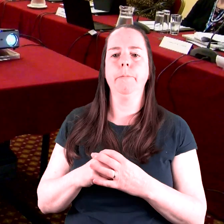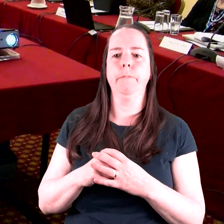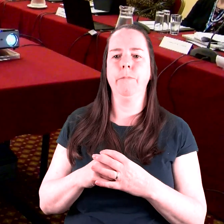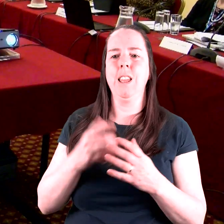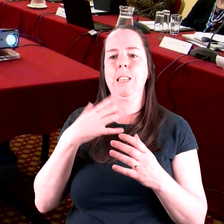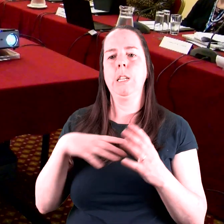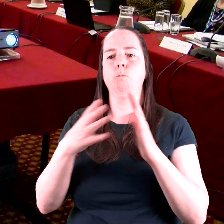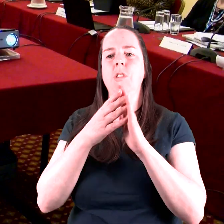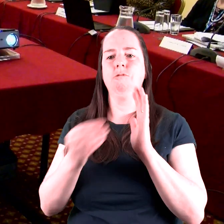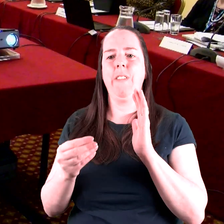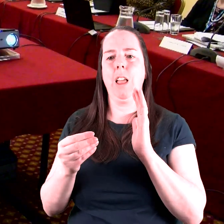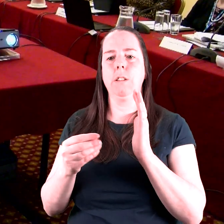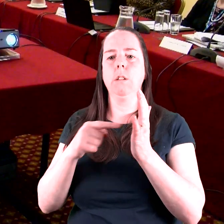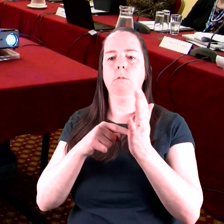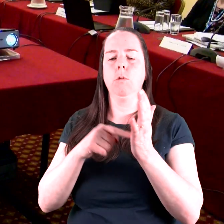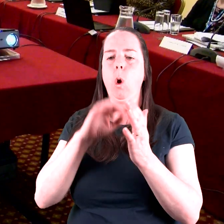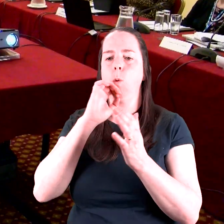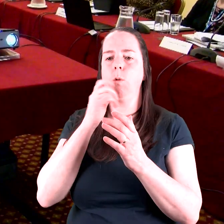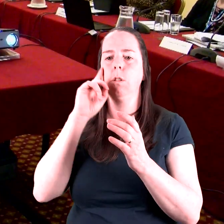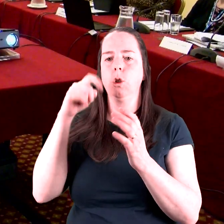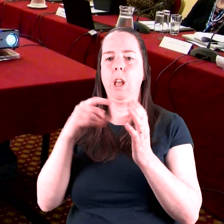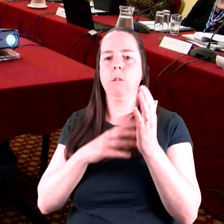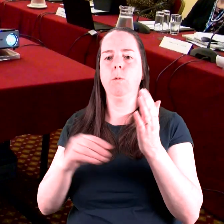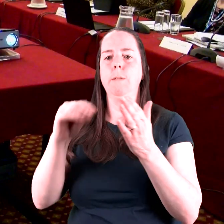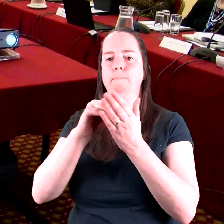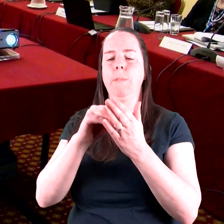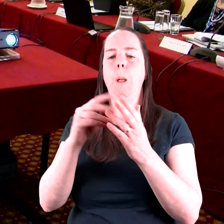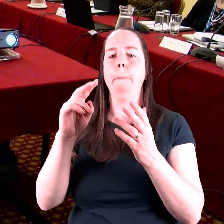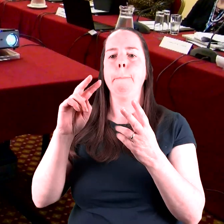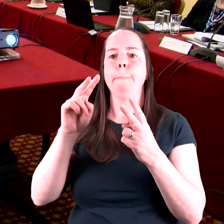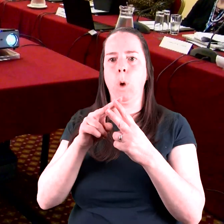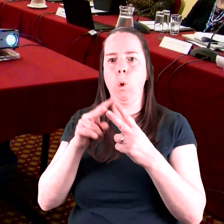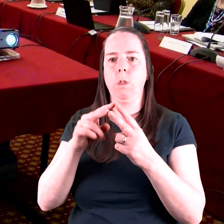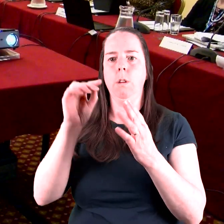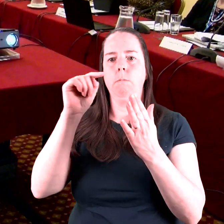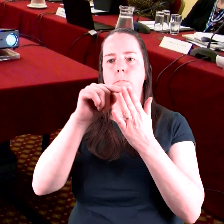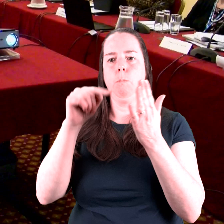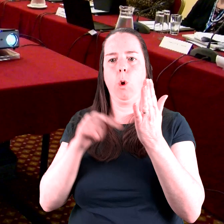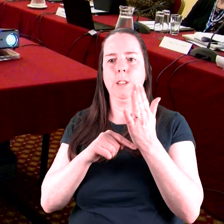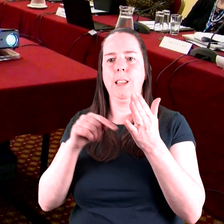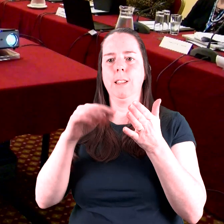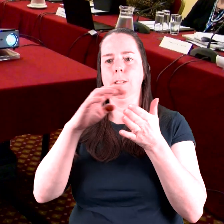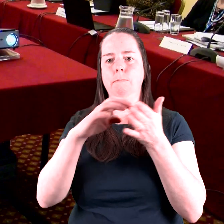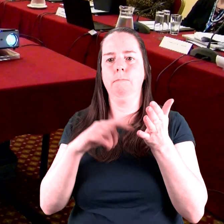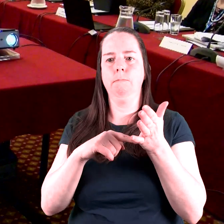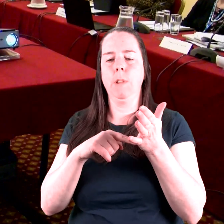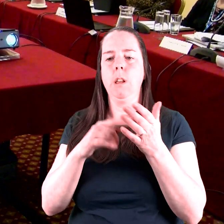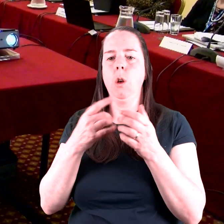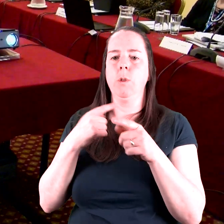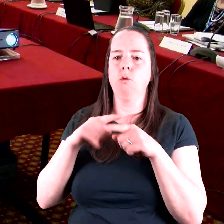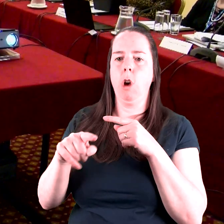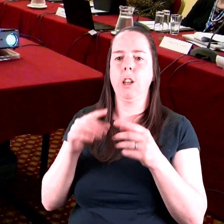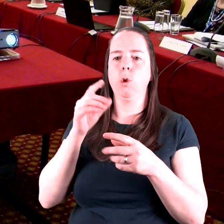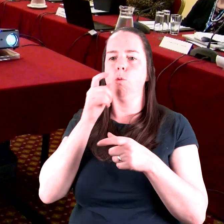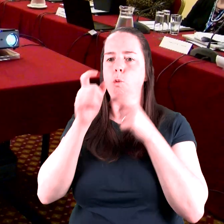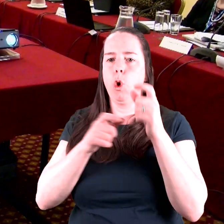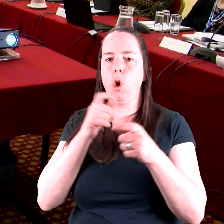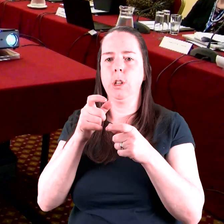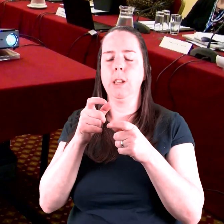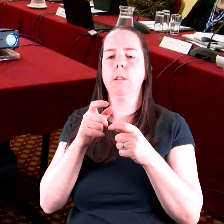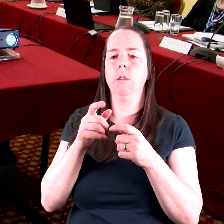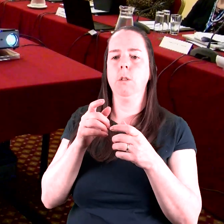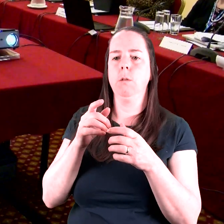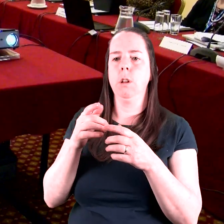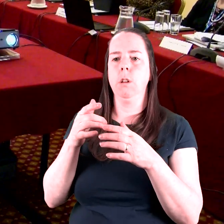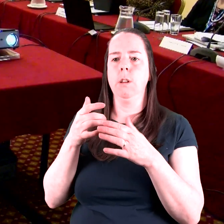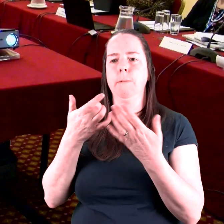us, and that needs to be reflected. I'm going to suggest we put it in both boxes, and we try and put the wording in a way in which describes the